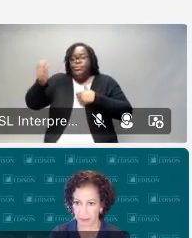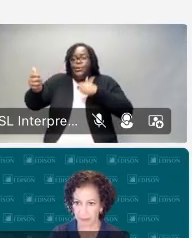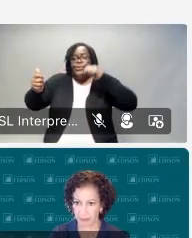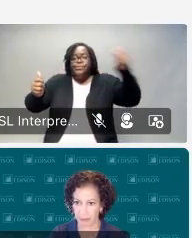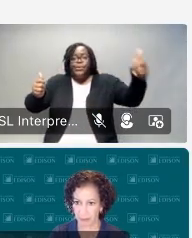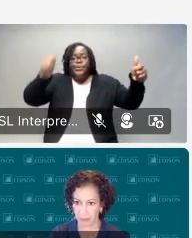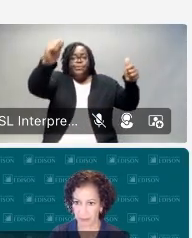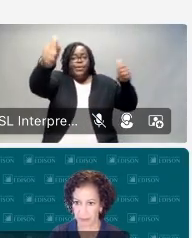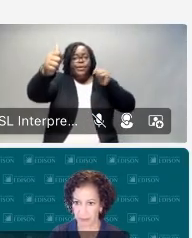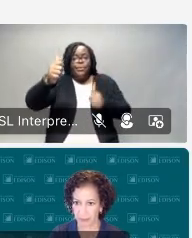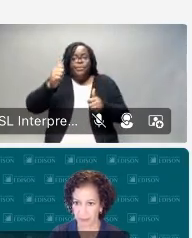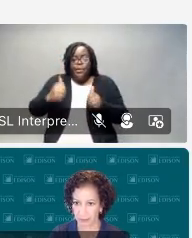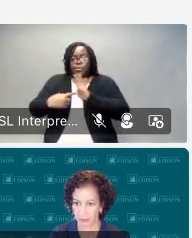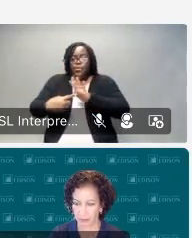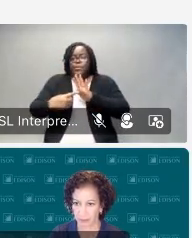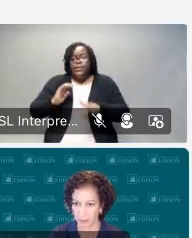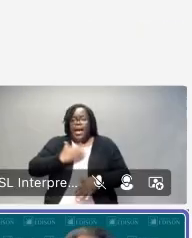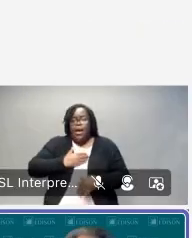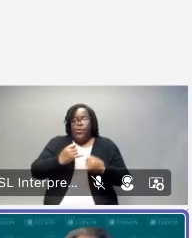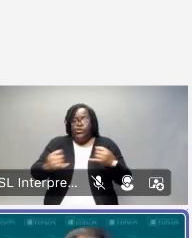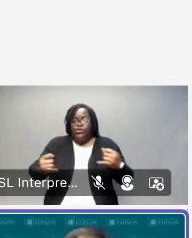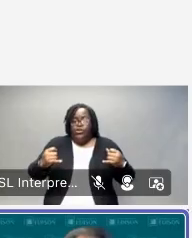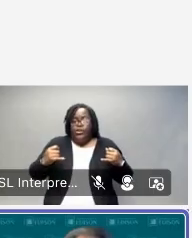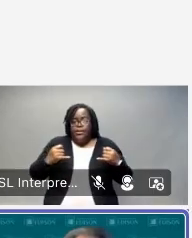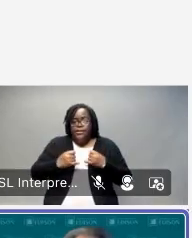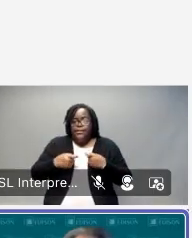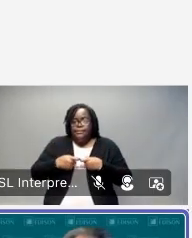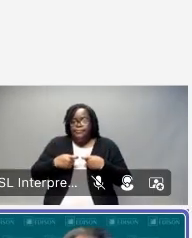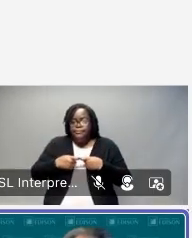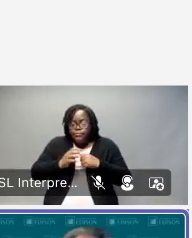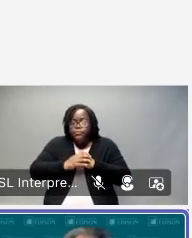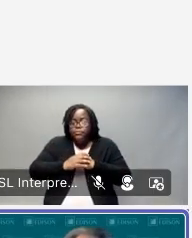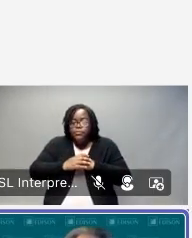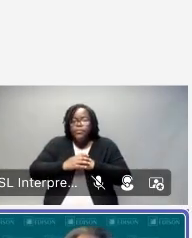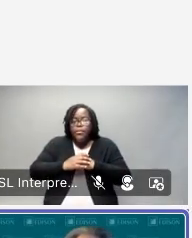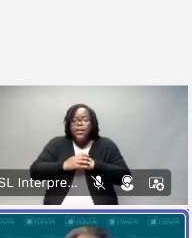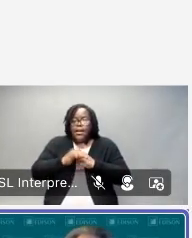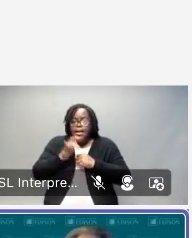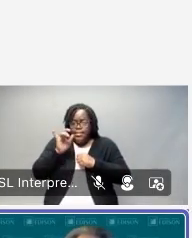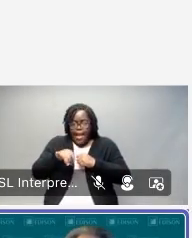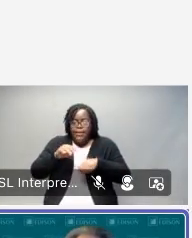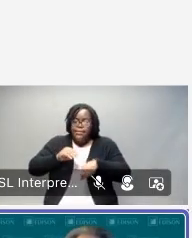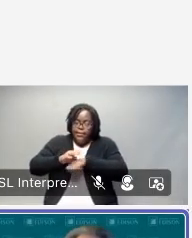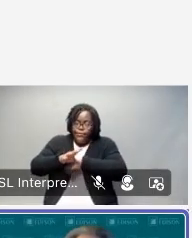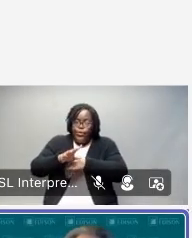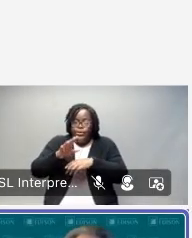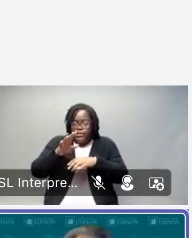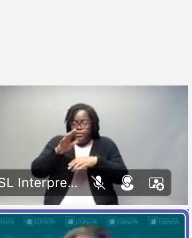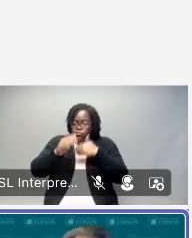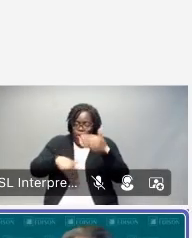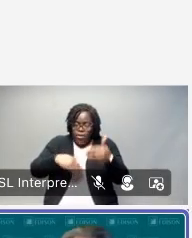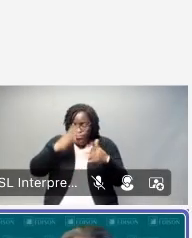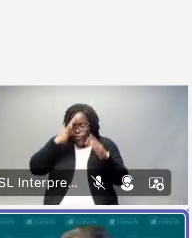that represent our circuits and that go into the decision-making process